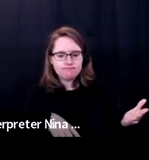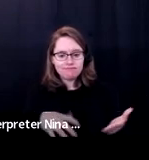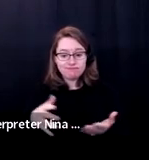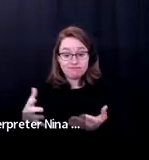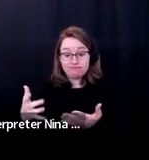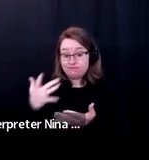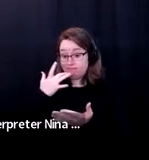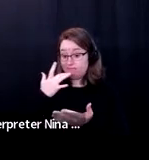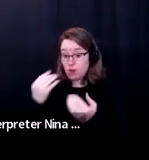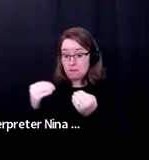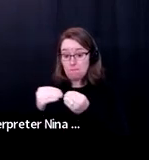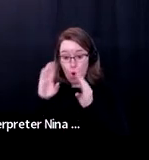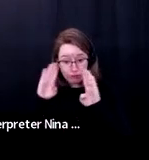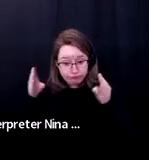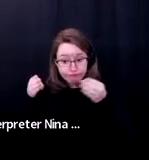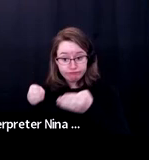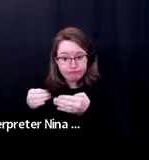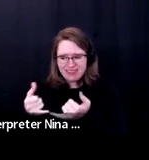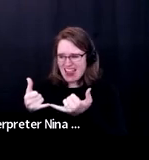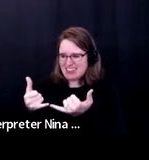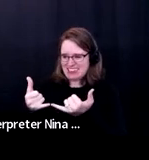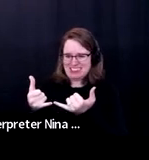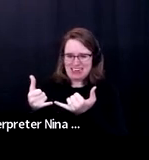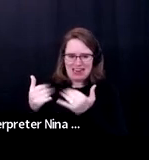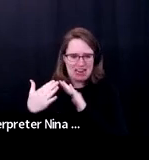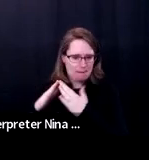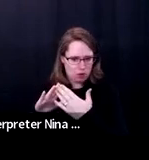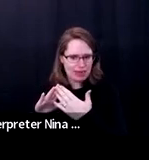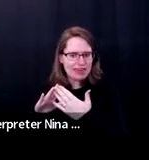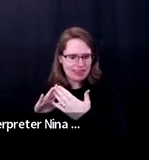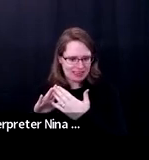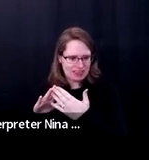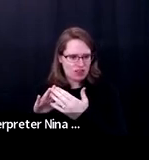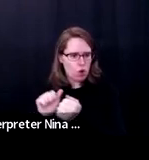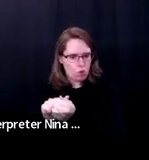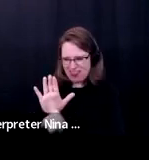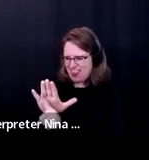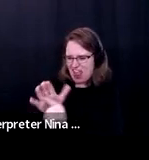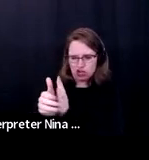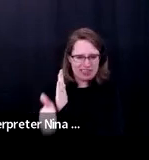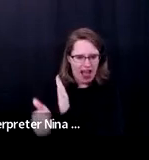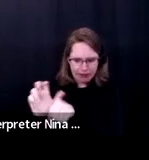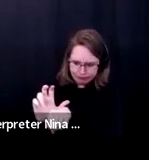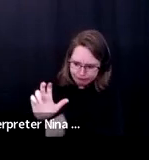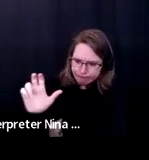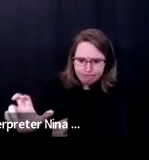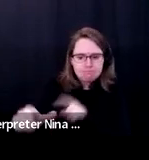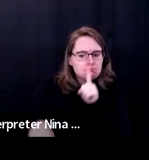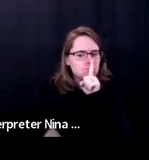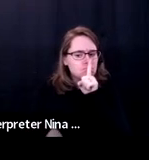have more of a focus towards the existing communities with the potential talent that we need to invest in, as opposed